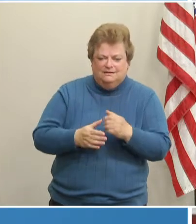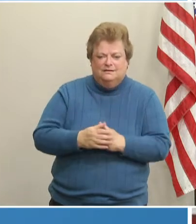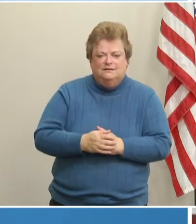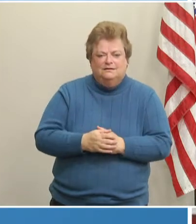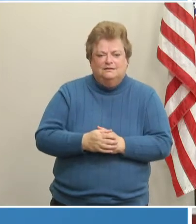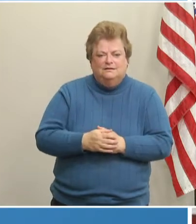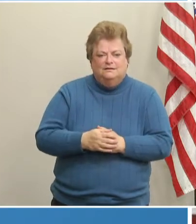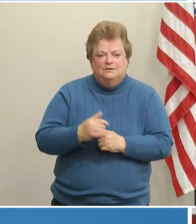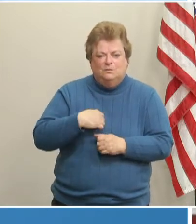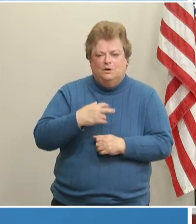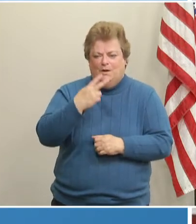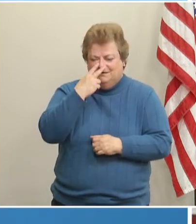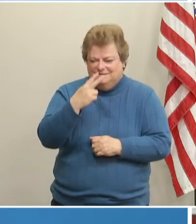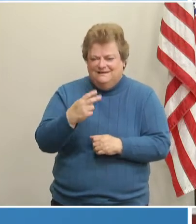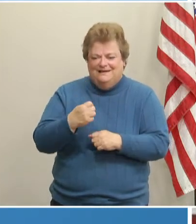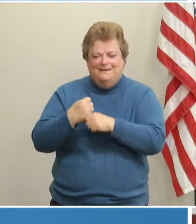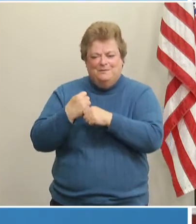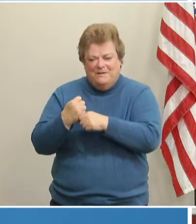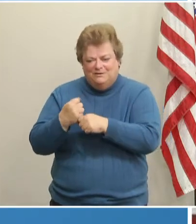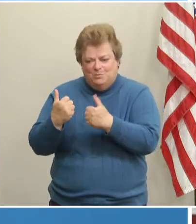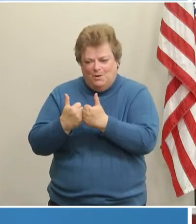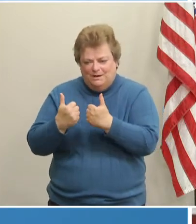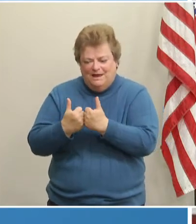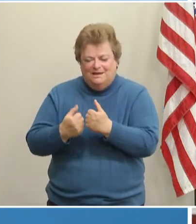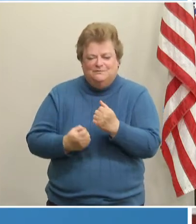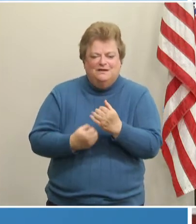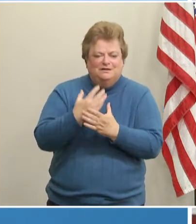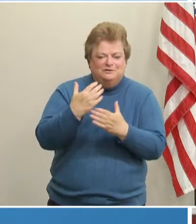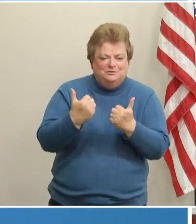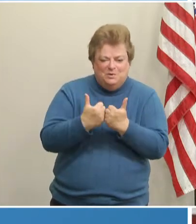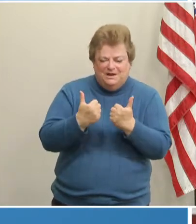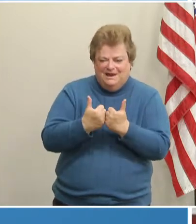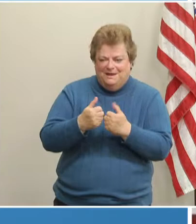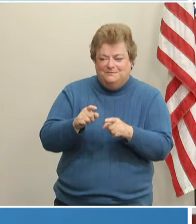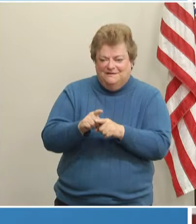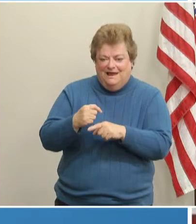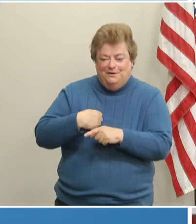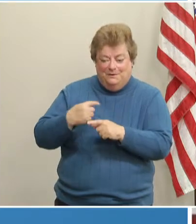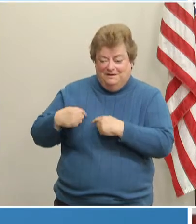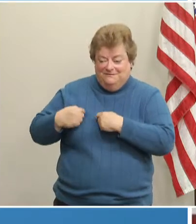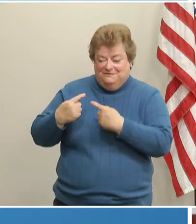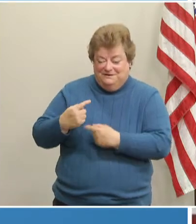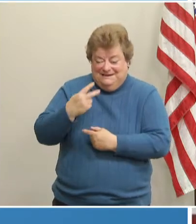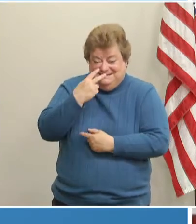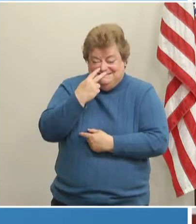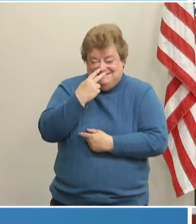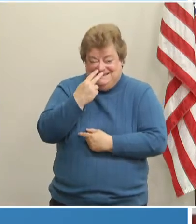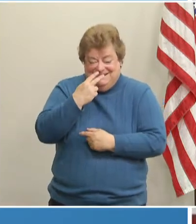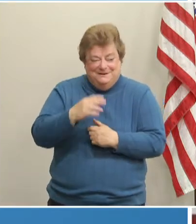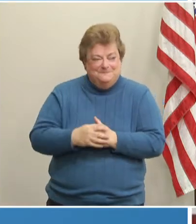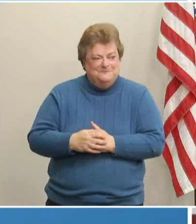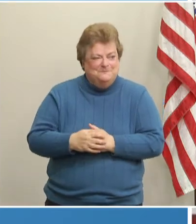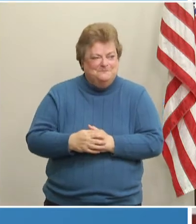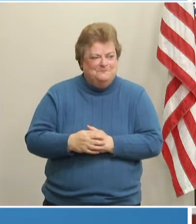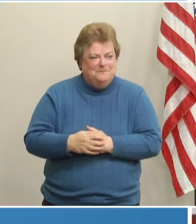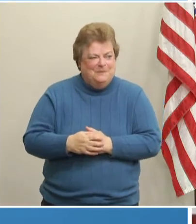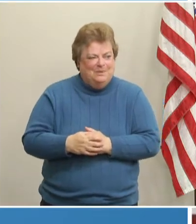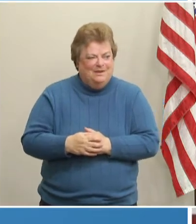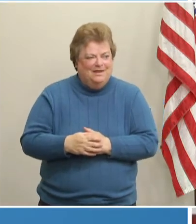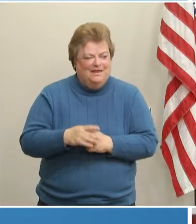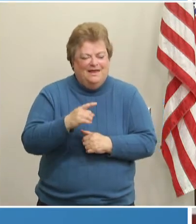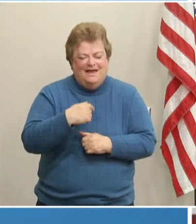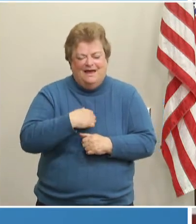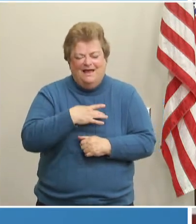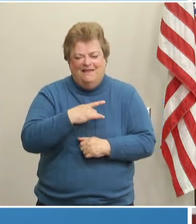the Husker baseball game and the spring game that we saw. For everybody that knows me, they know I like kind of sports analogies.